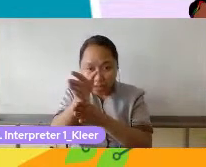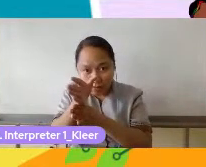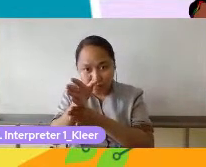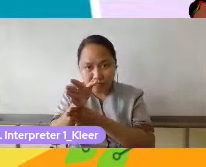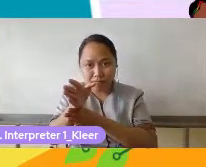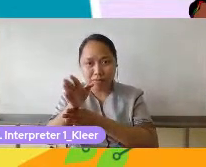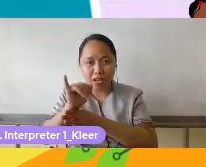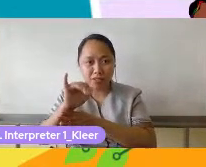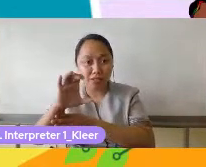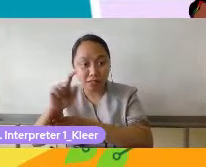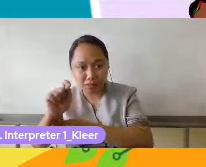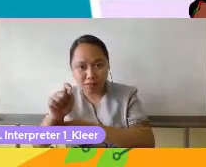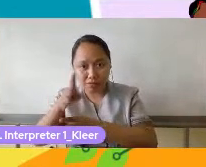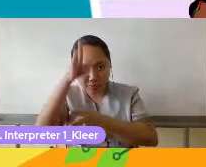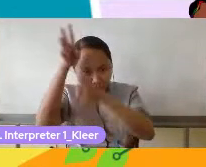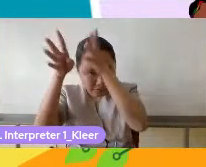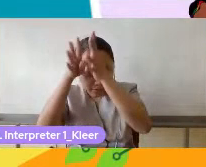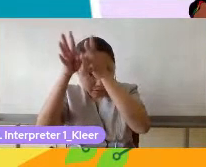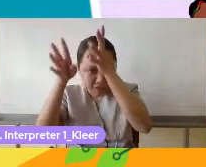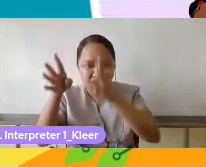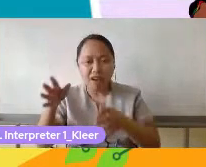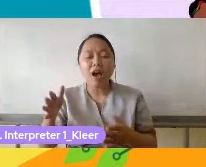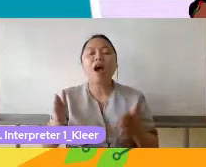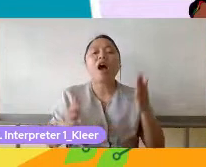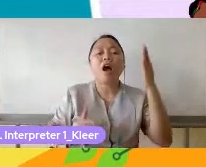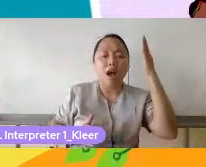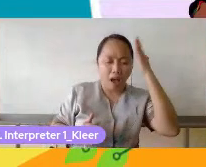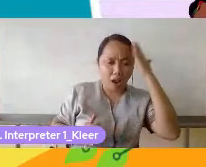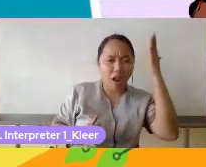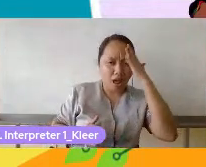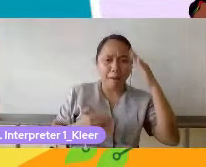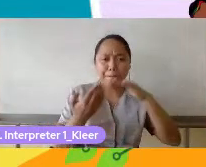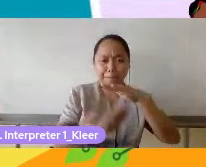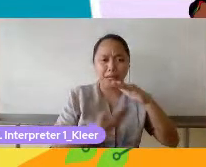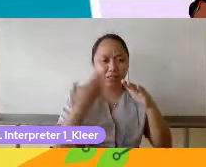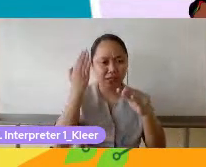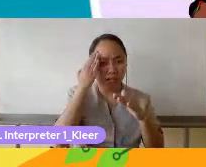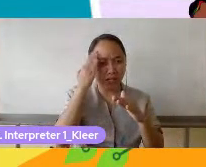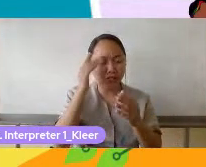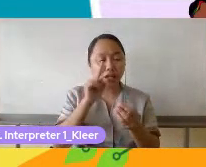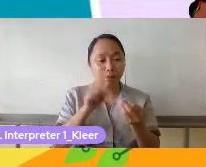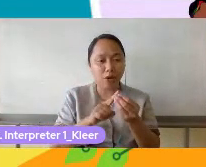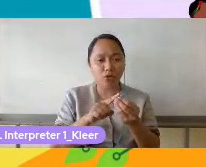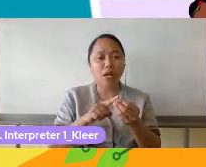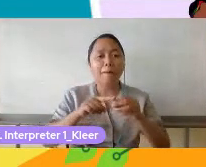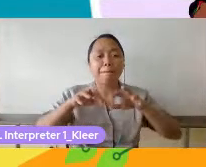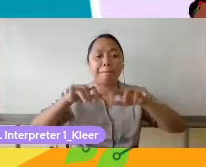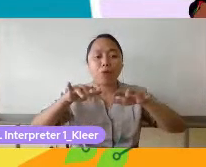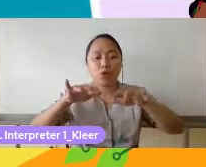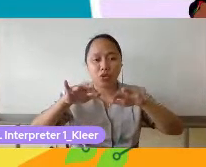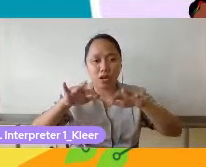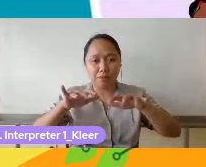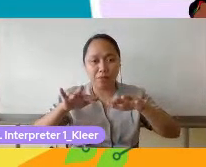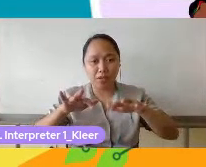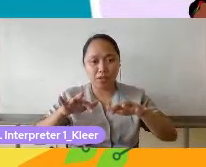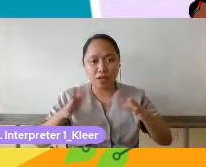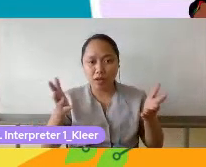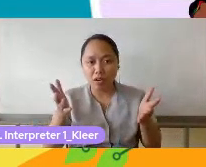know some basic knowledge in programming? All right, marami nang nabanggit kaninang opportunity sa discussion,